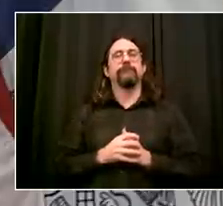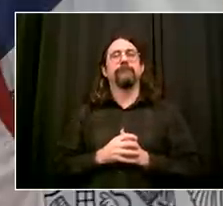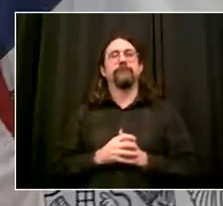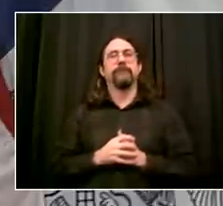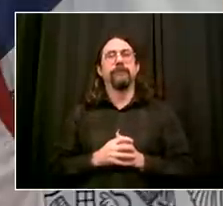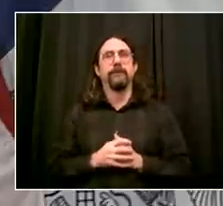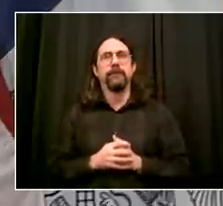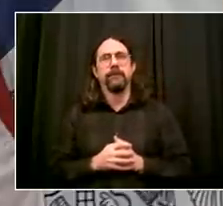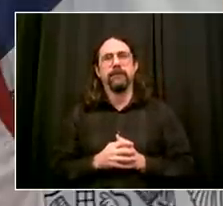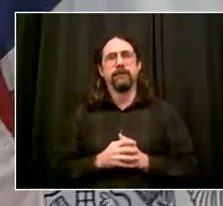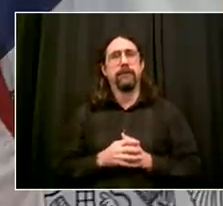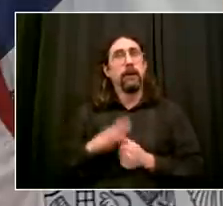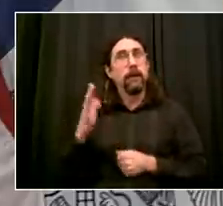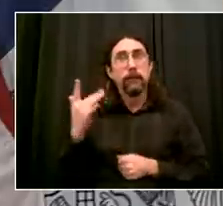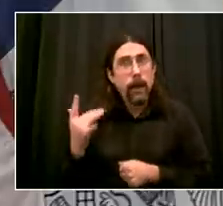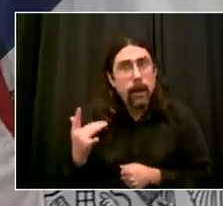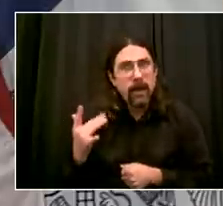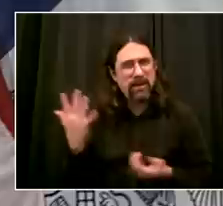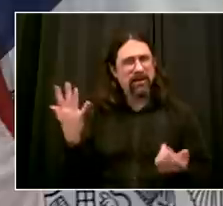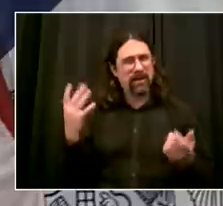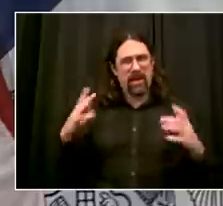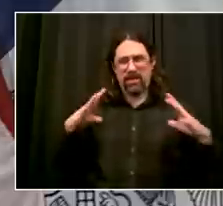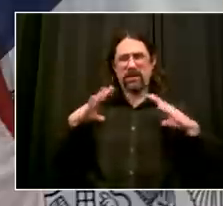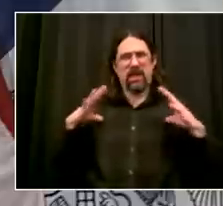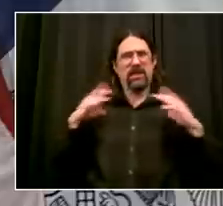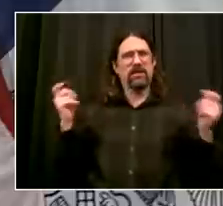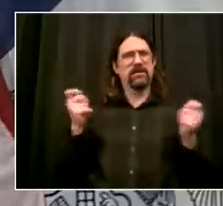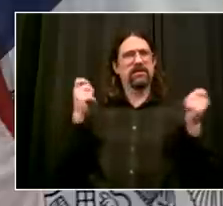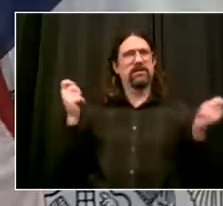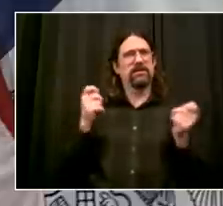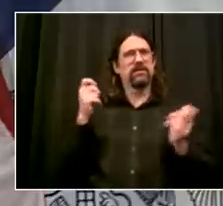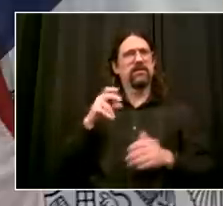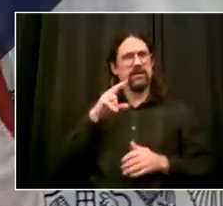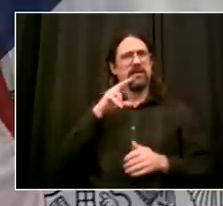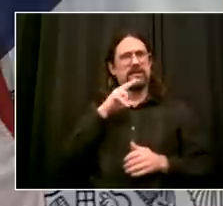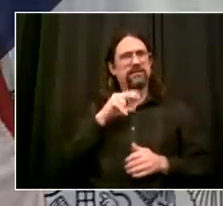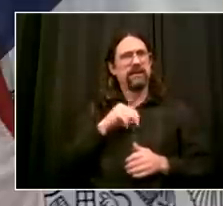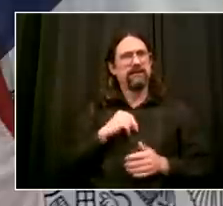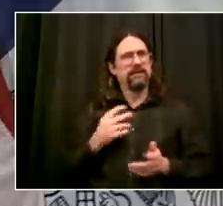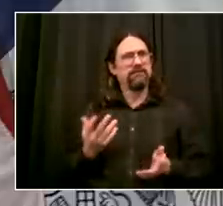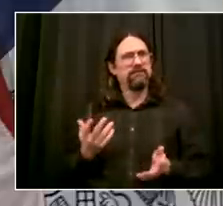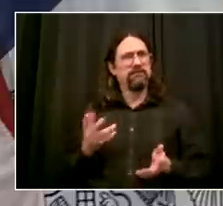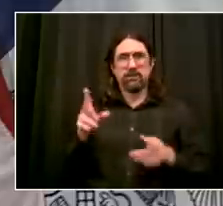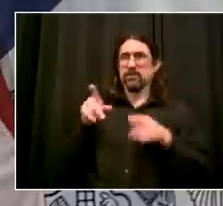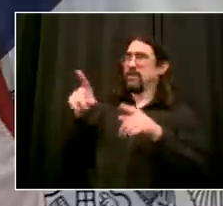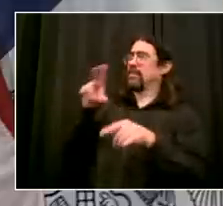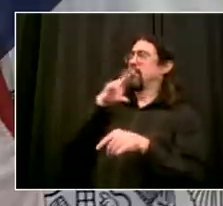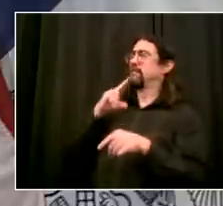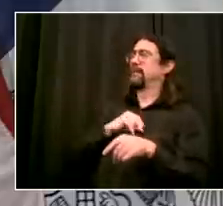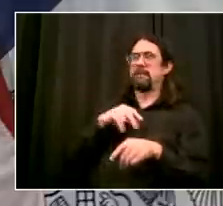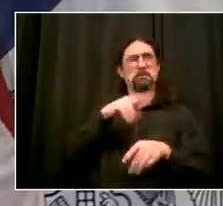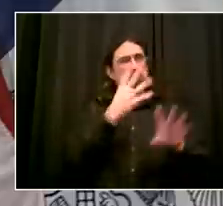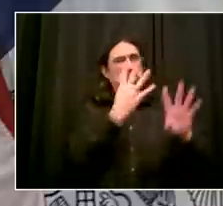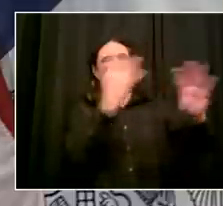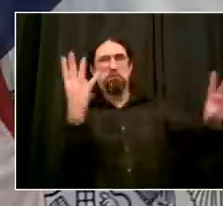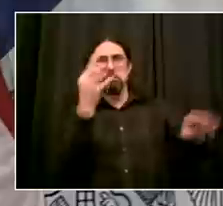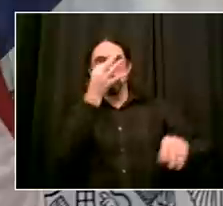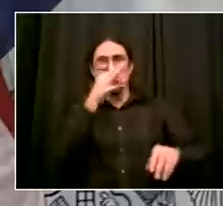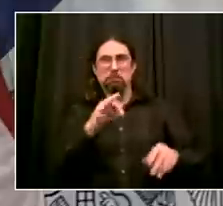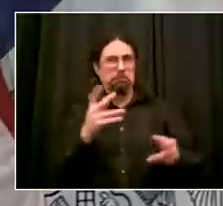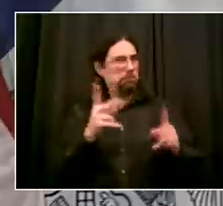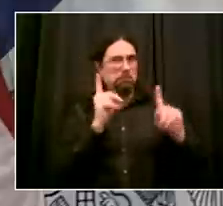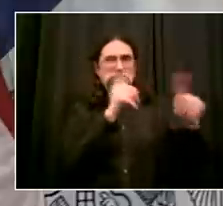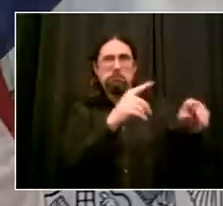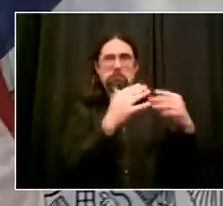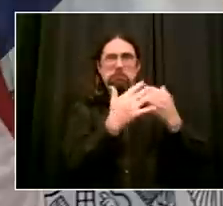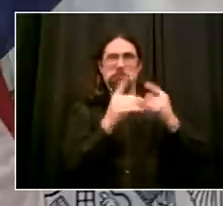fewer people getting tested because of, you know, being involved with family activities or whatever else it may be. So we expect